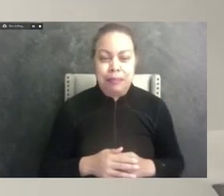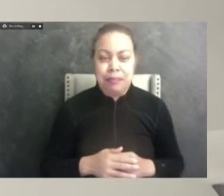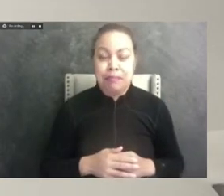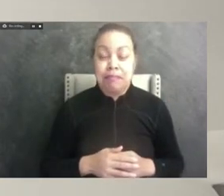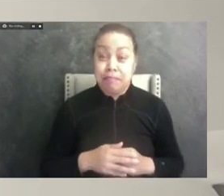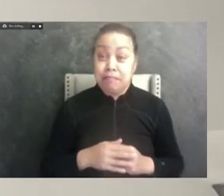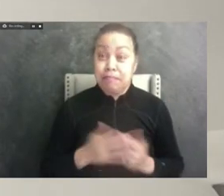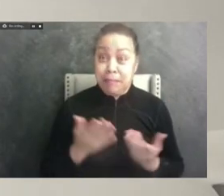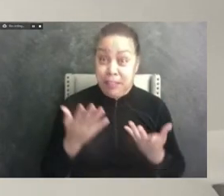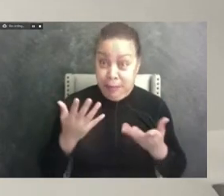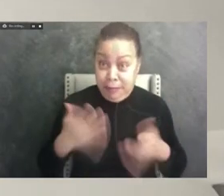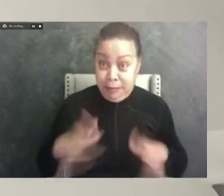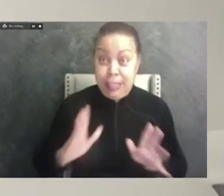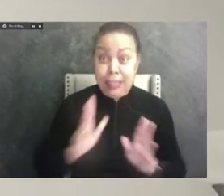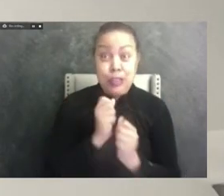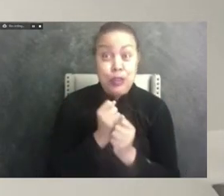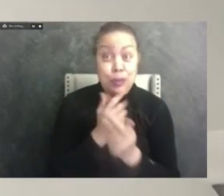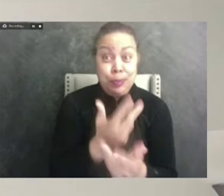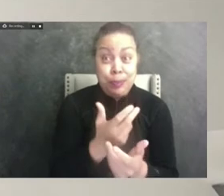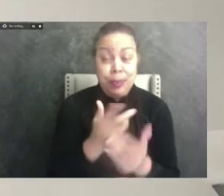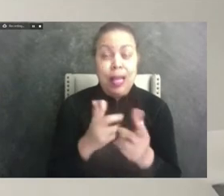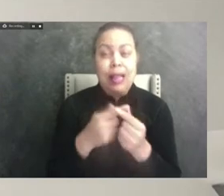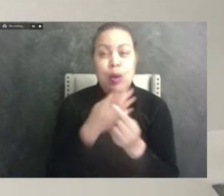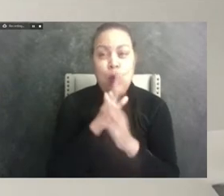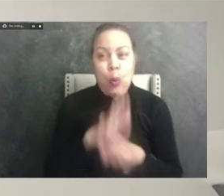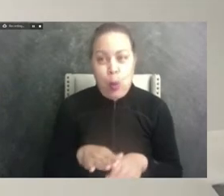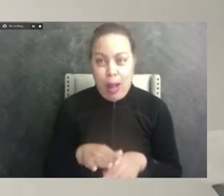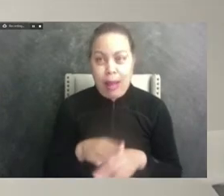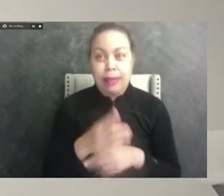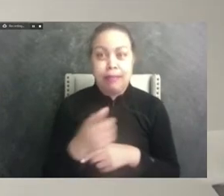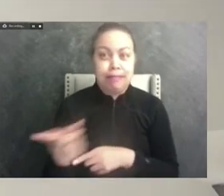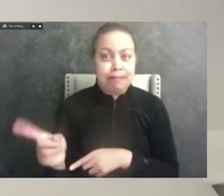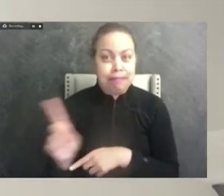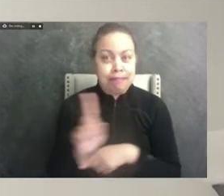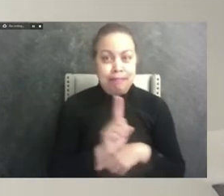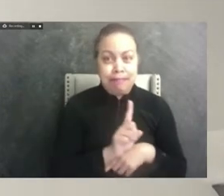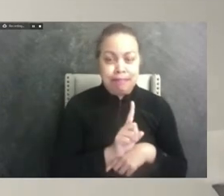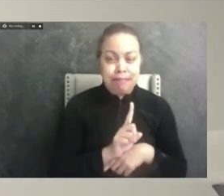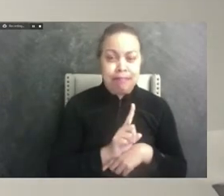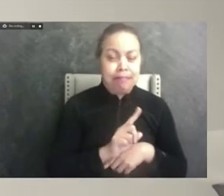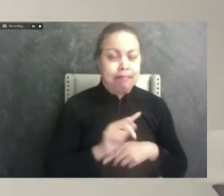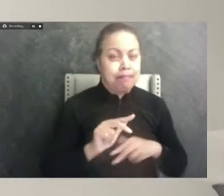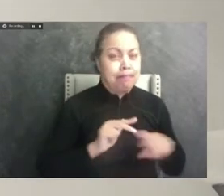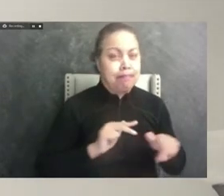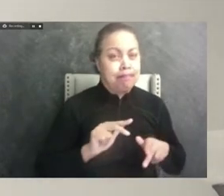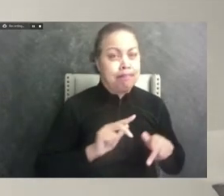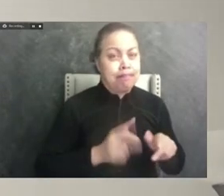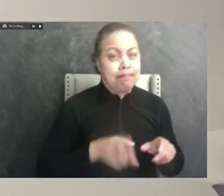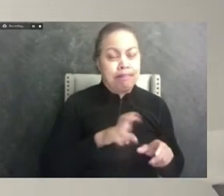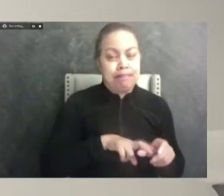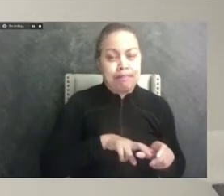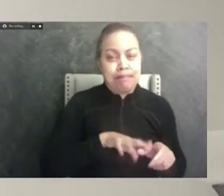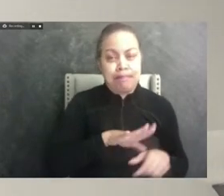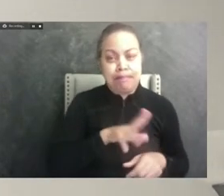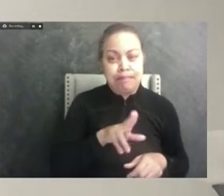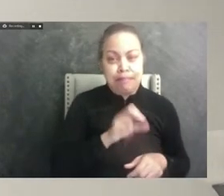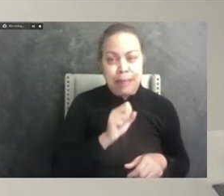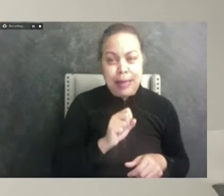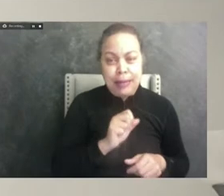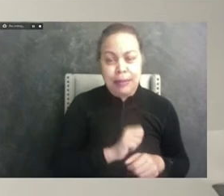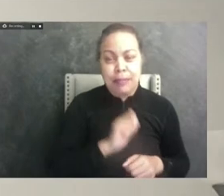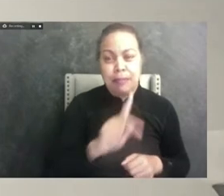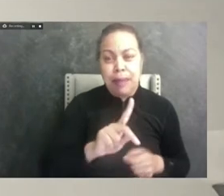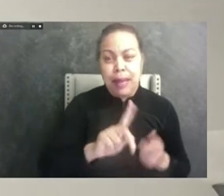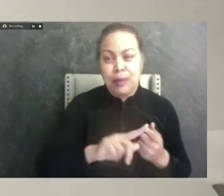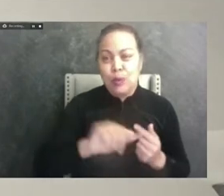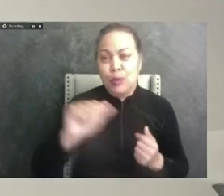Quietly, she made her way to the exit, walked to the terminal, and rode back to